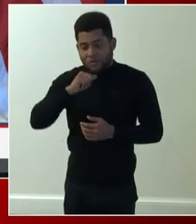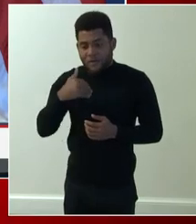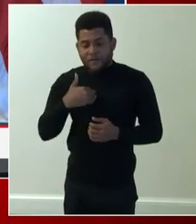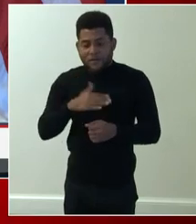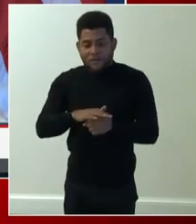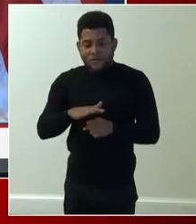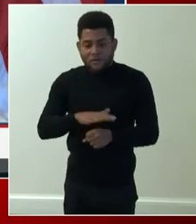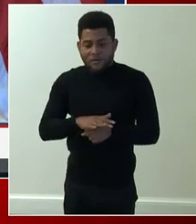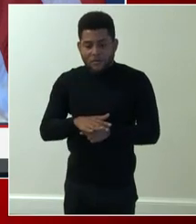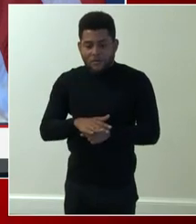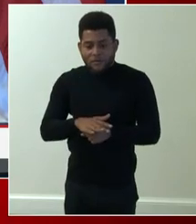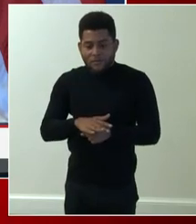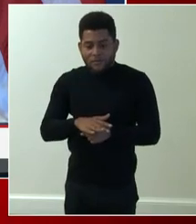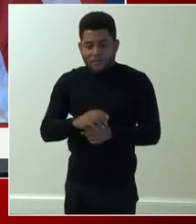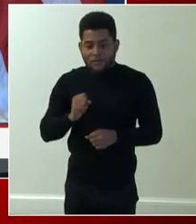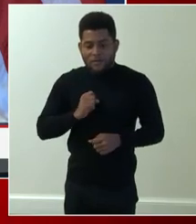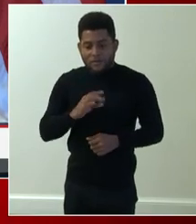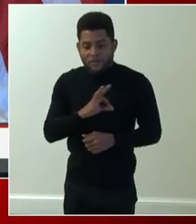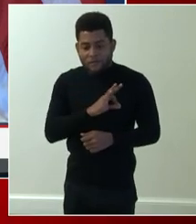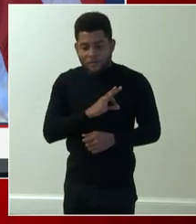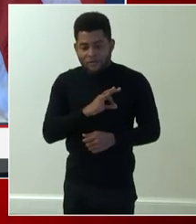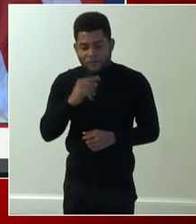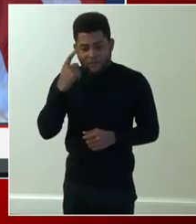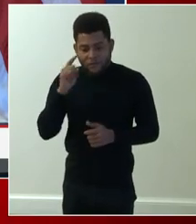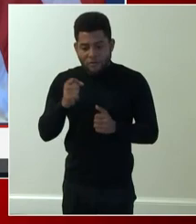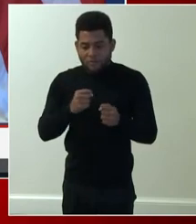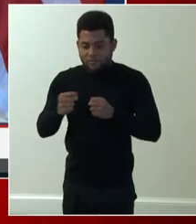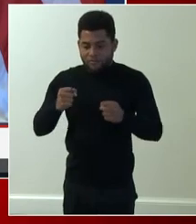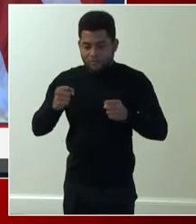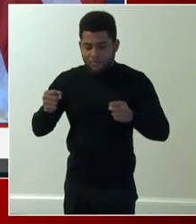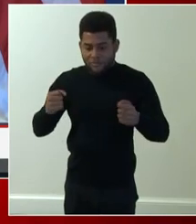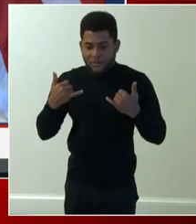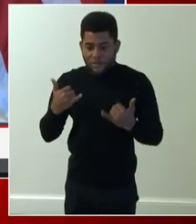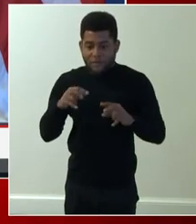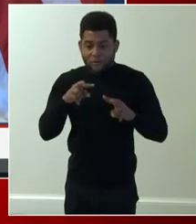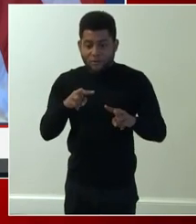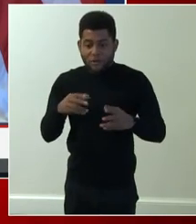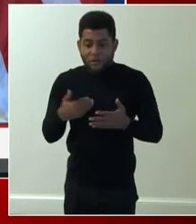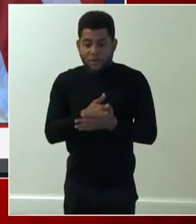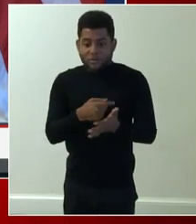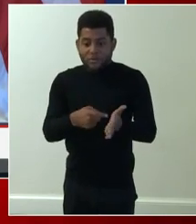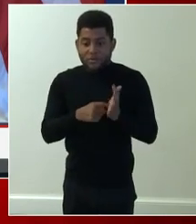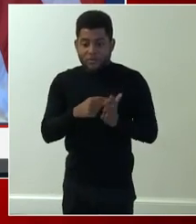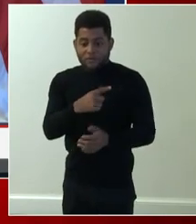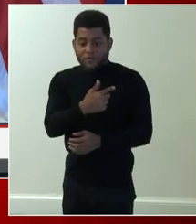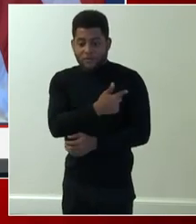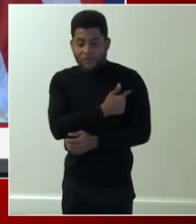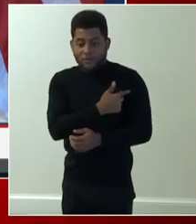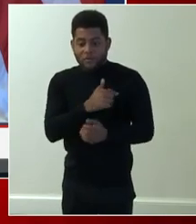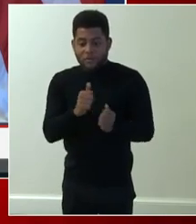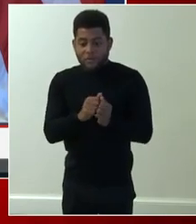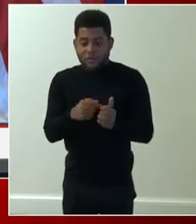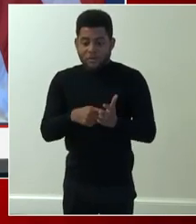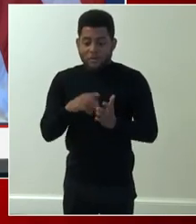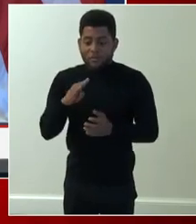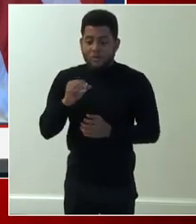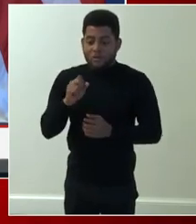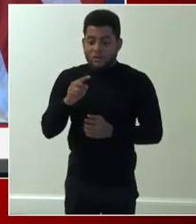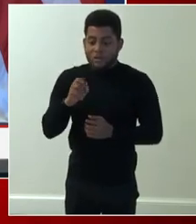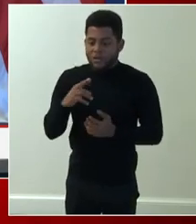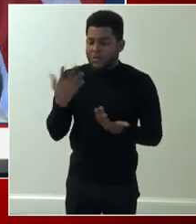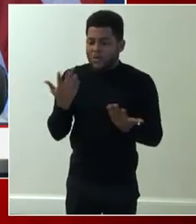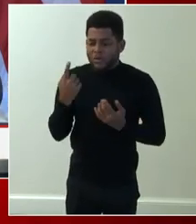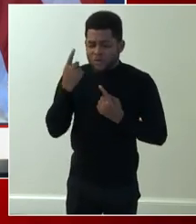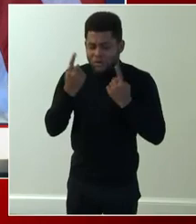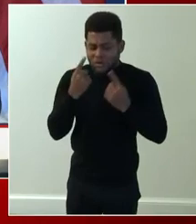medics. And now you're looking at a new mandatory vaccine mandate with a booster required. What are your concerns here with DC